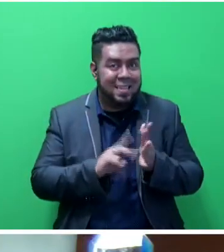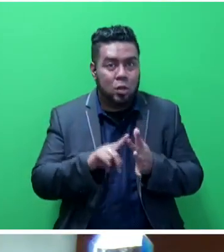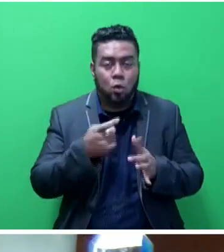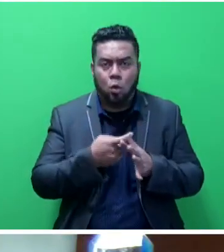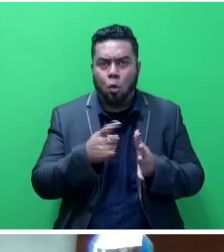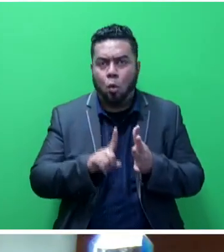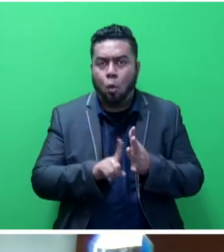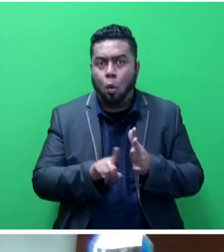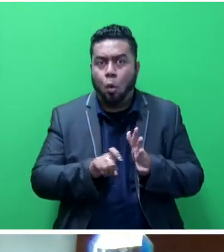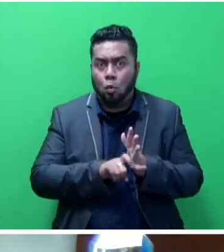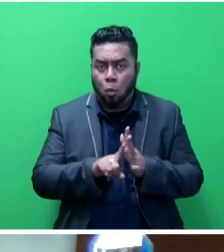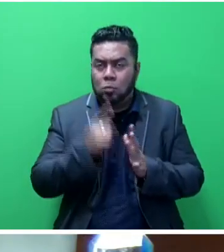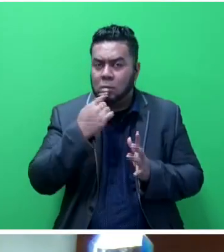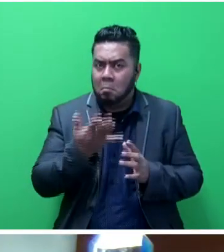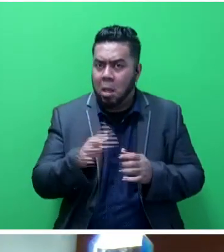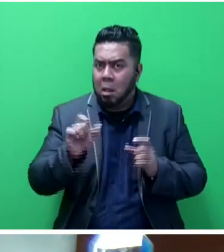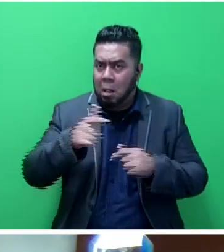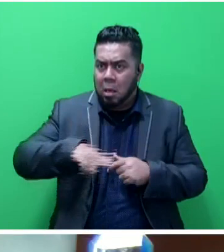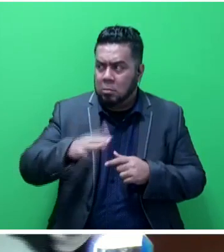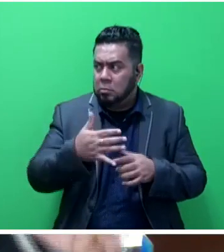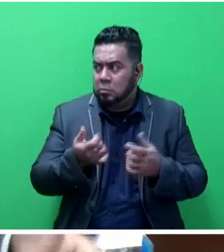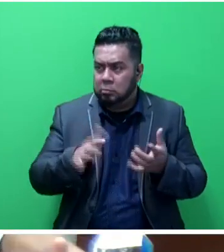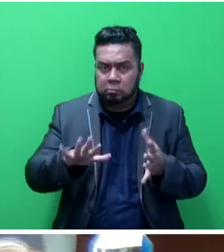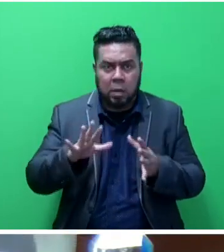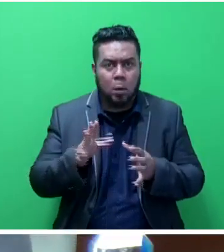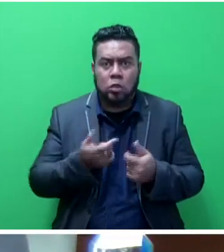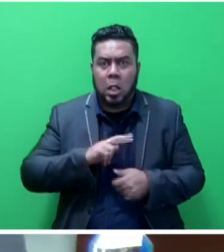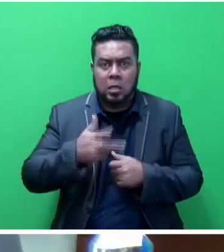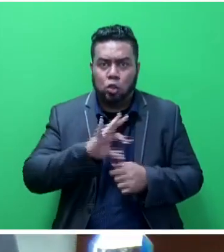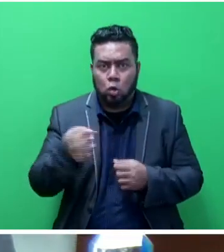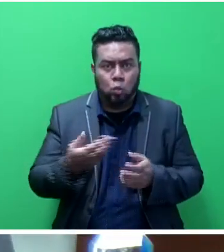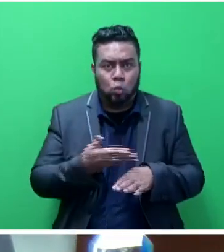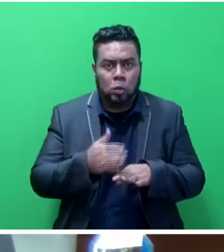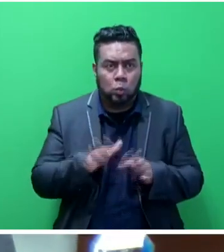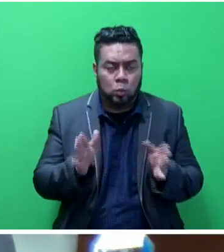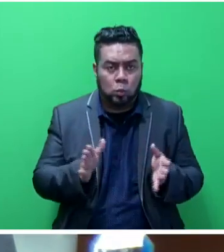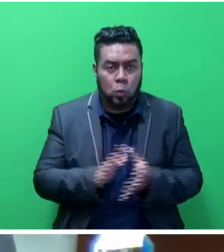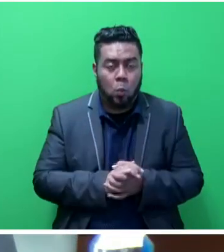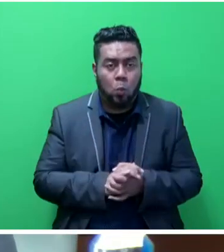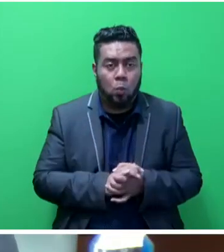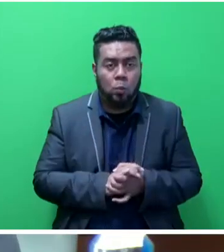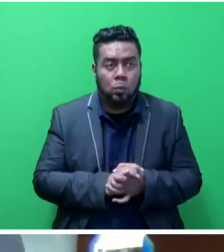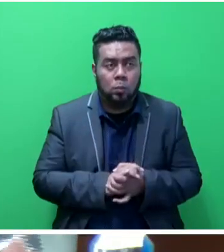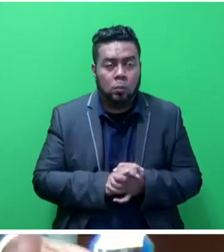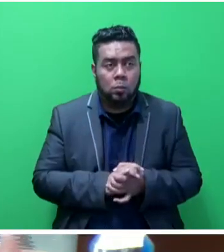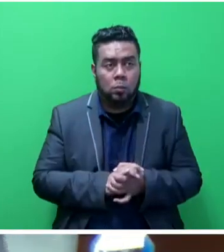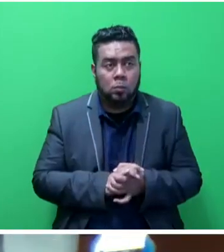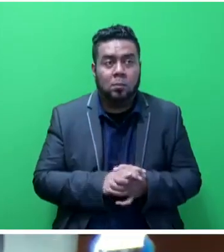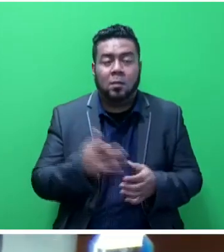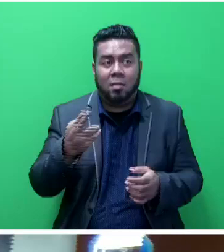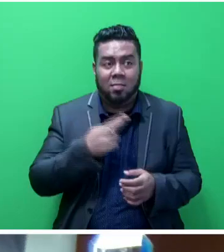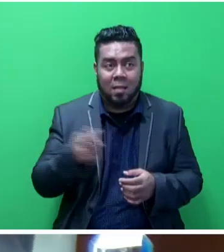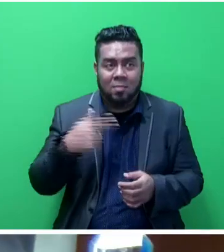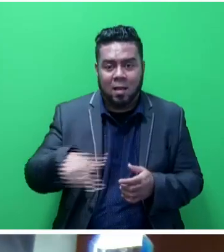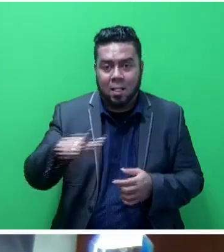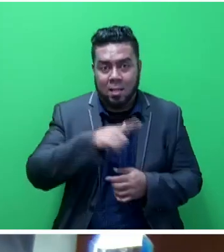of land lying idle because the leases were not renewed. Mr. Speaker, when the leases were not renewed, then the landowners